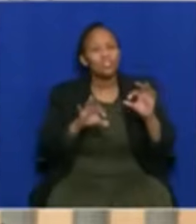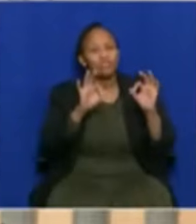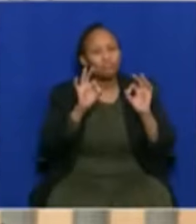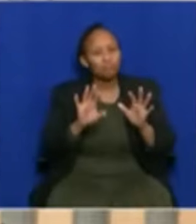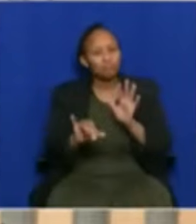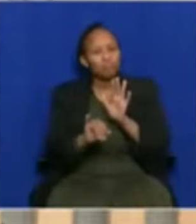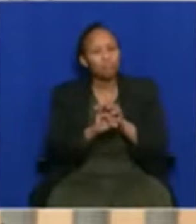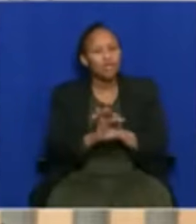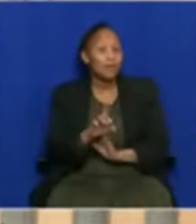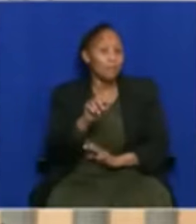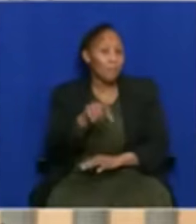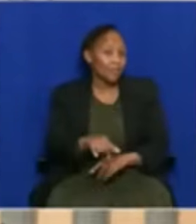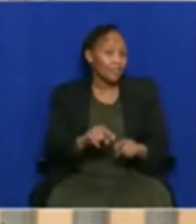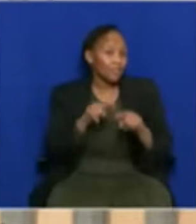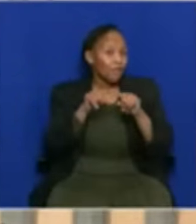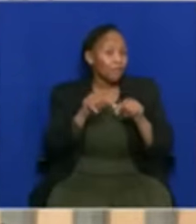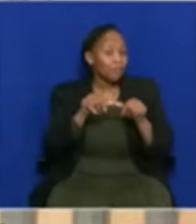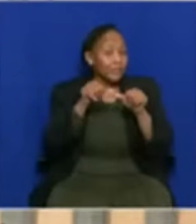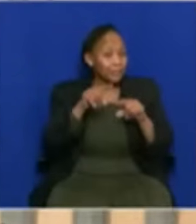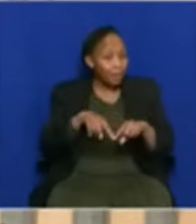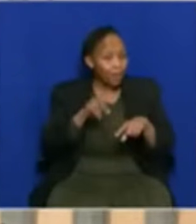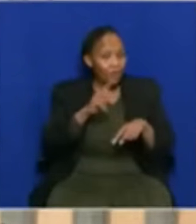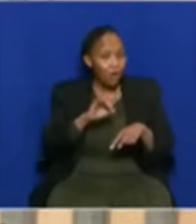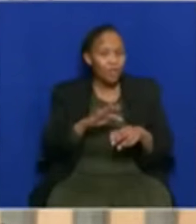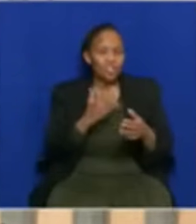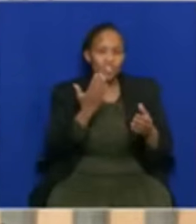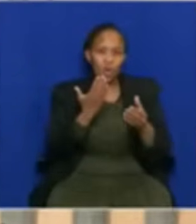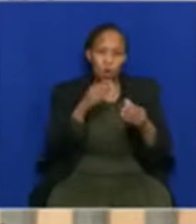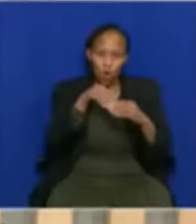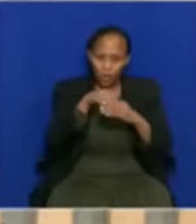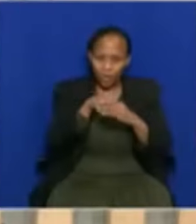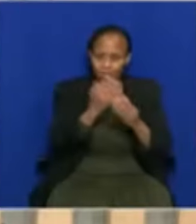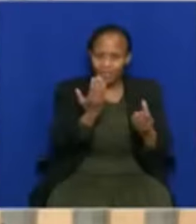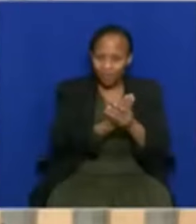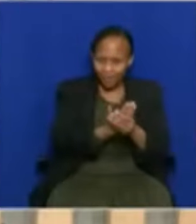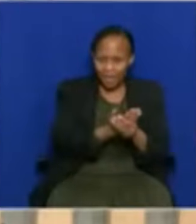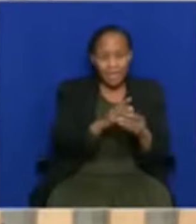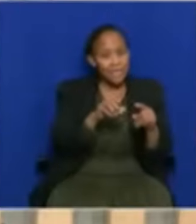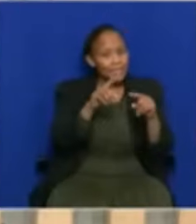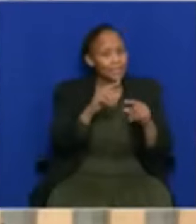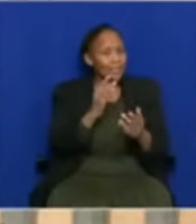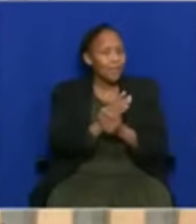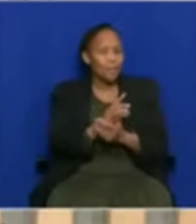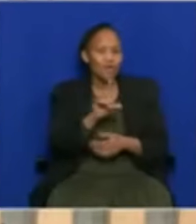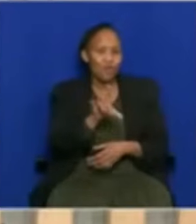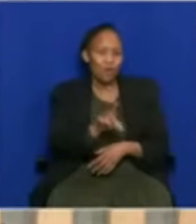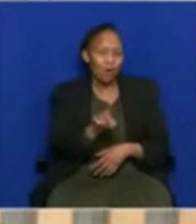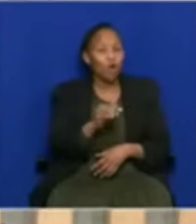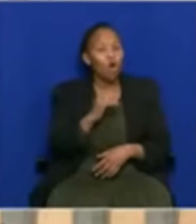the dockets in order to determine whether or not all the elements of a particular offense